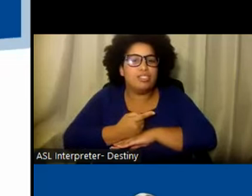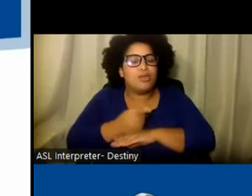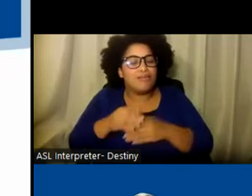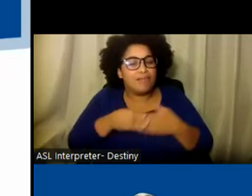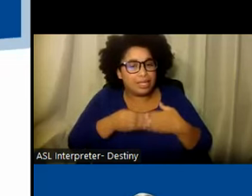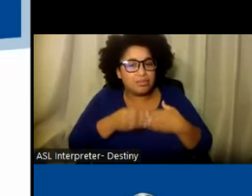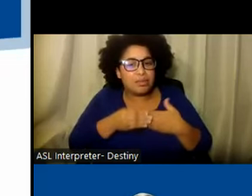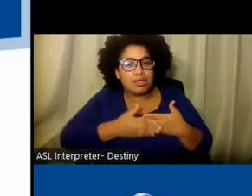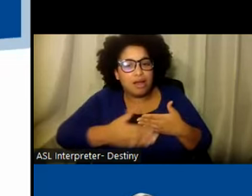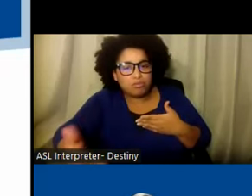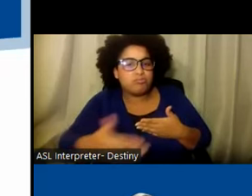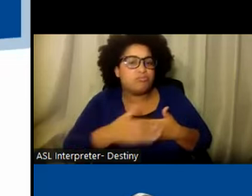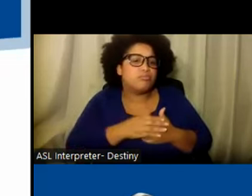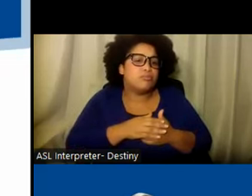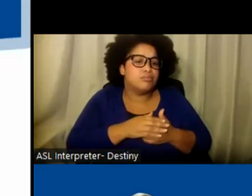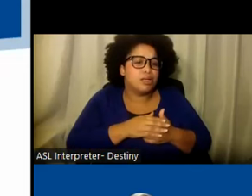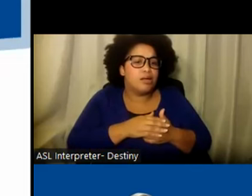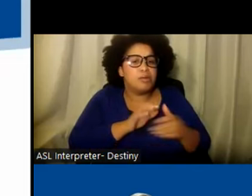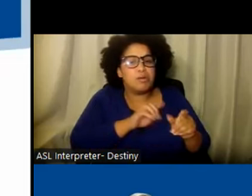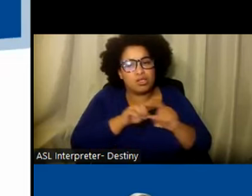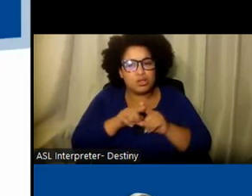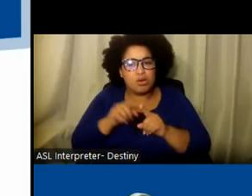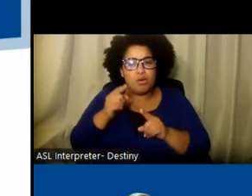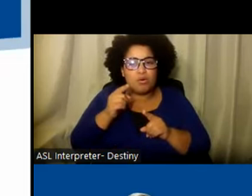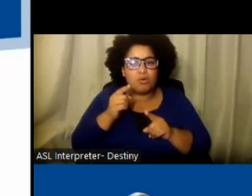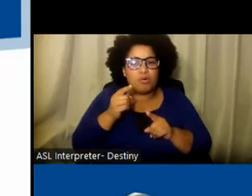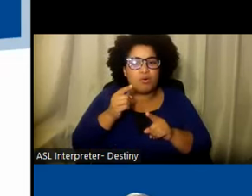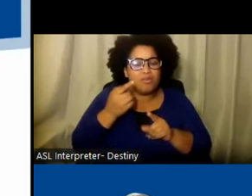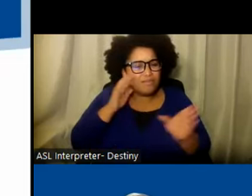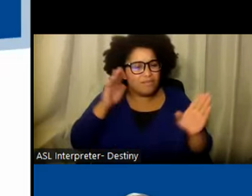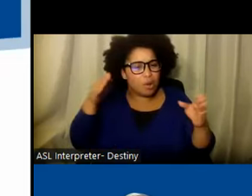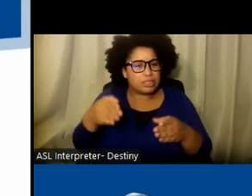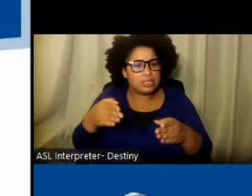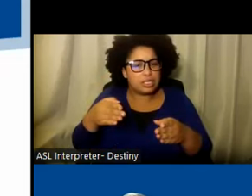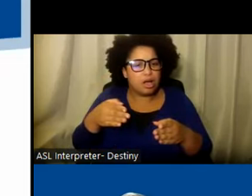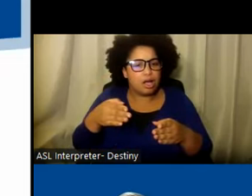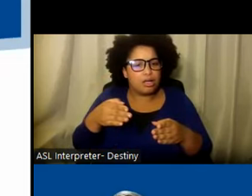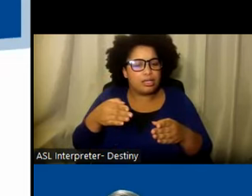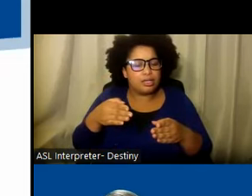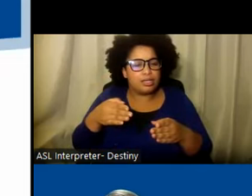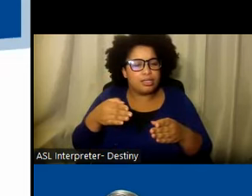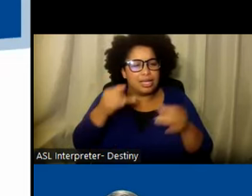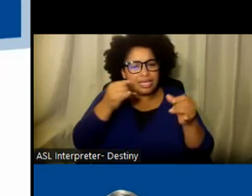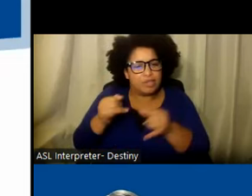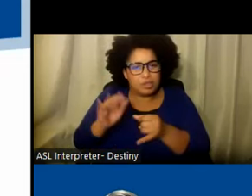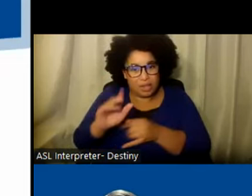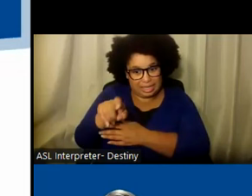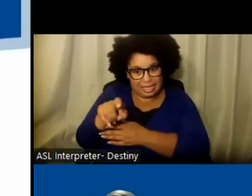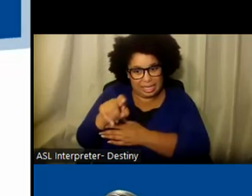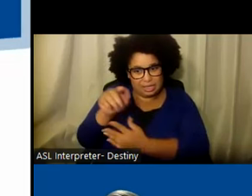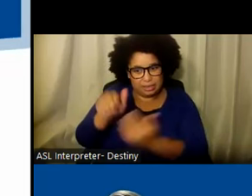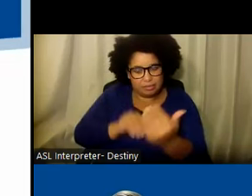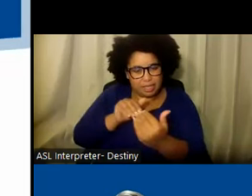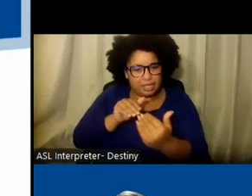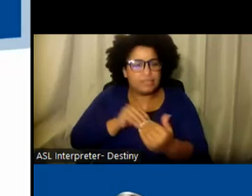going forward as we enter into the next year, but also really just hyper-focus on meeting individual people's needs. So the department